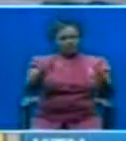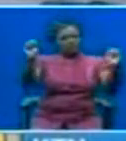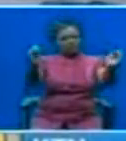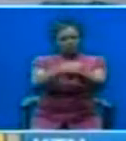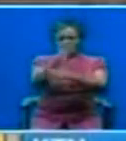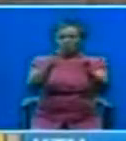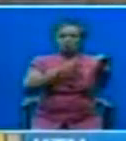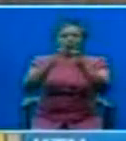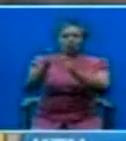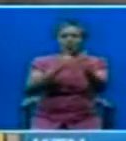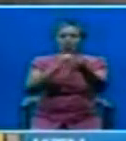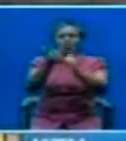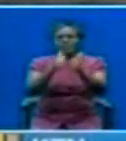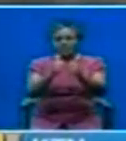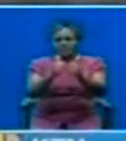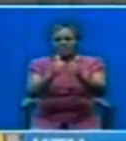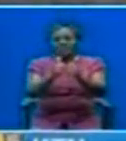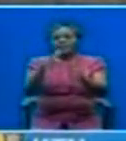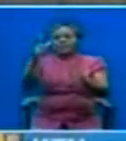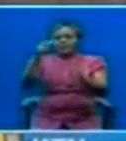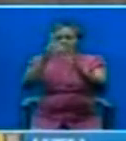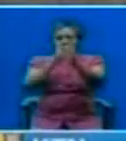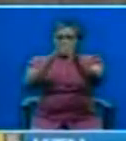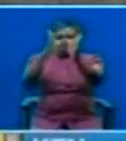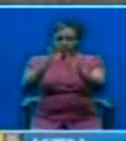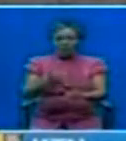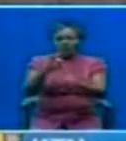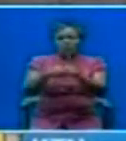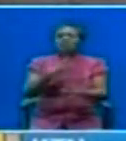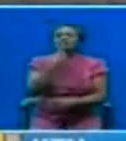can't compete with it. Masikandie, KTN, Kalokol, Turkana County.